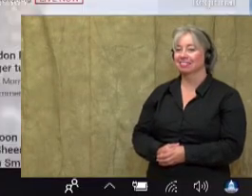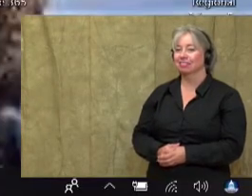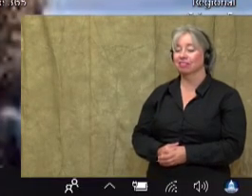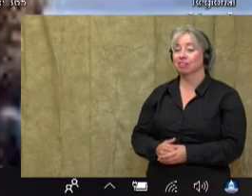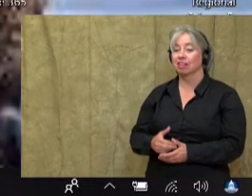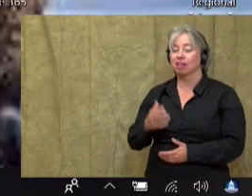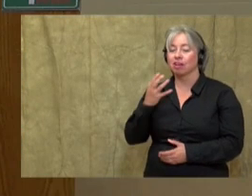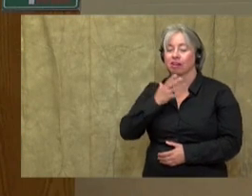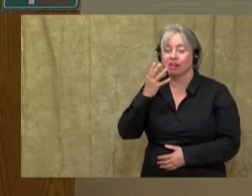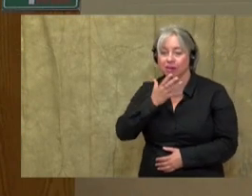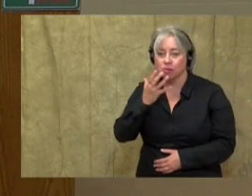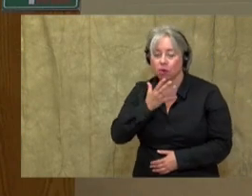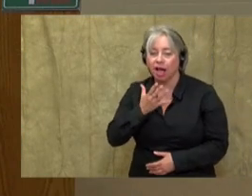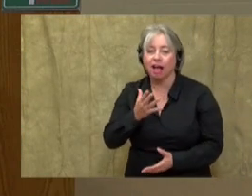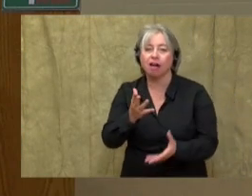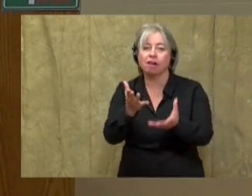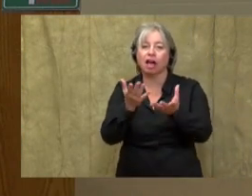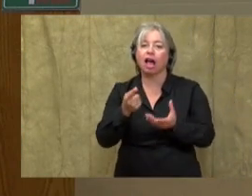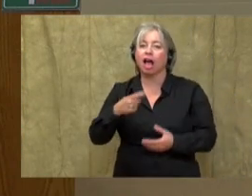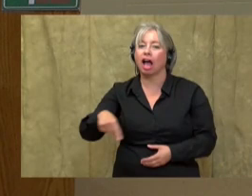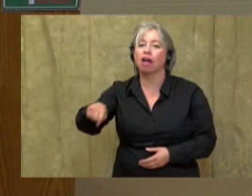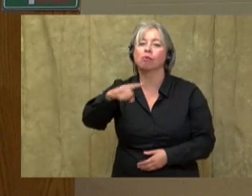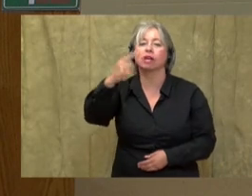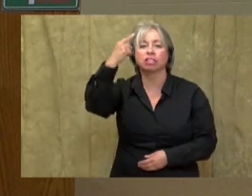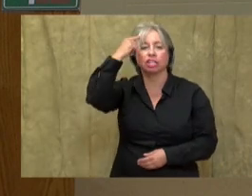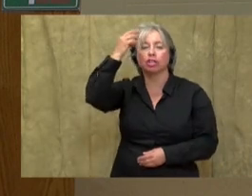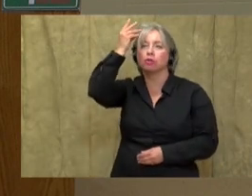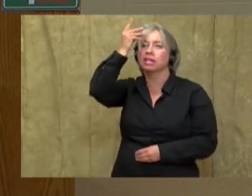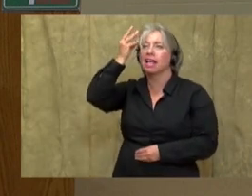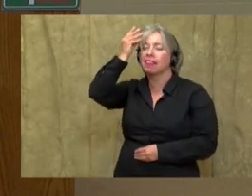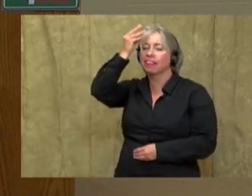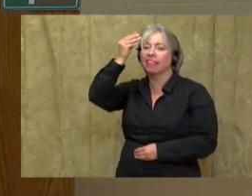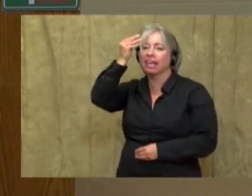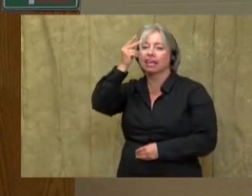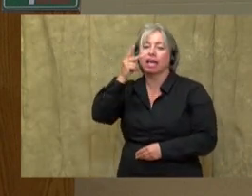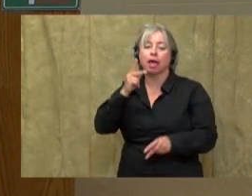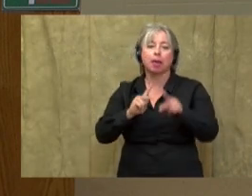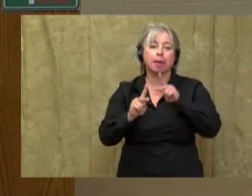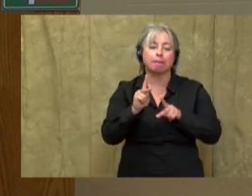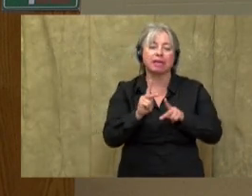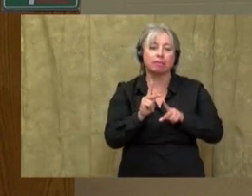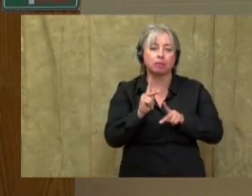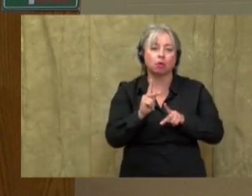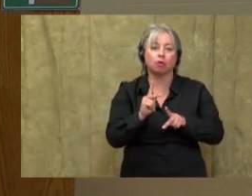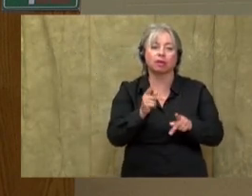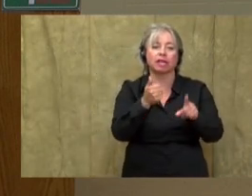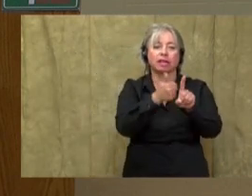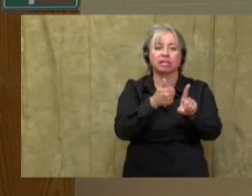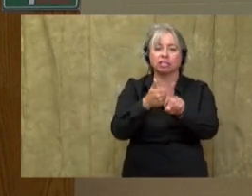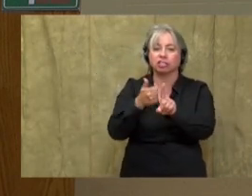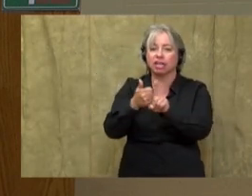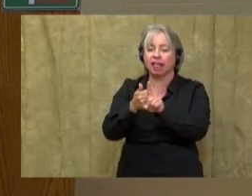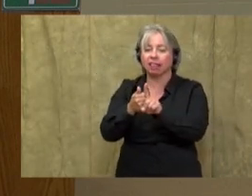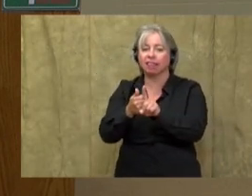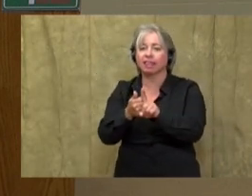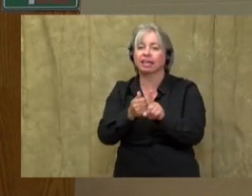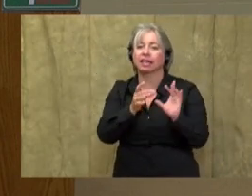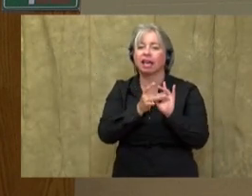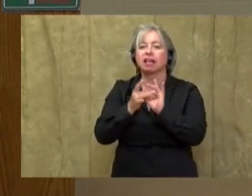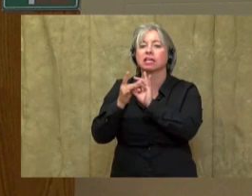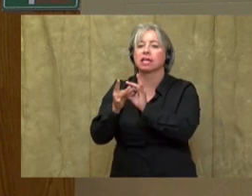So I want you to think of each of those spectators as a particle of matter. So if you